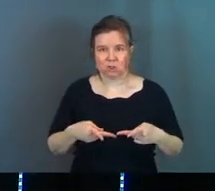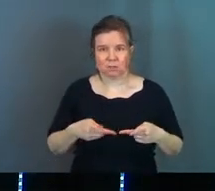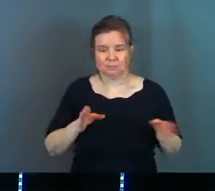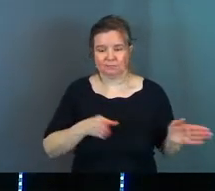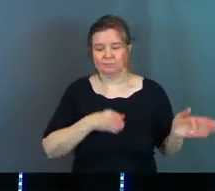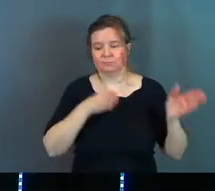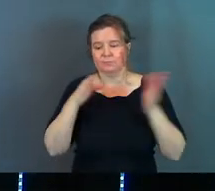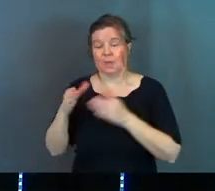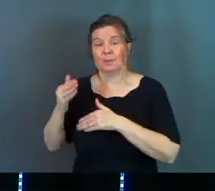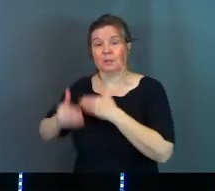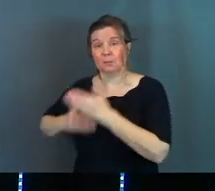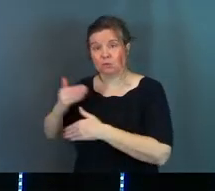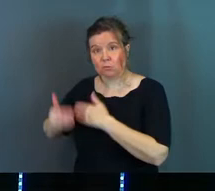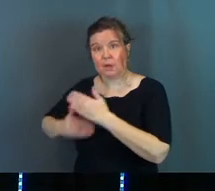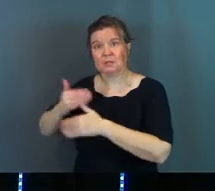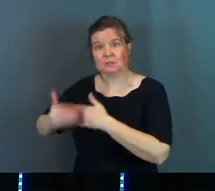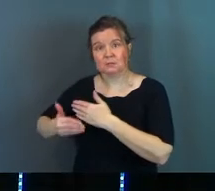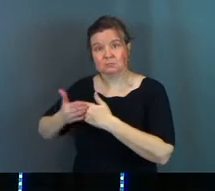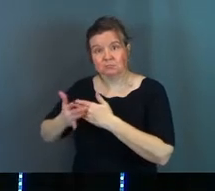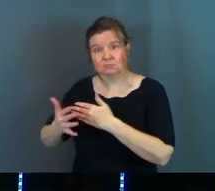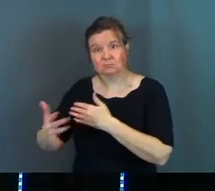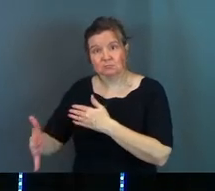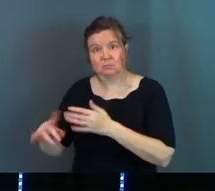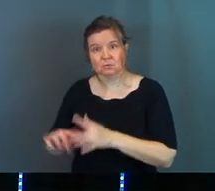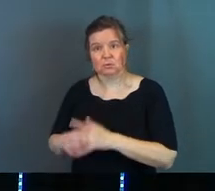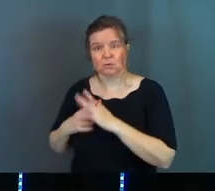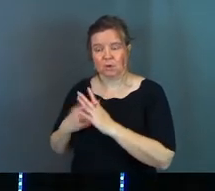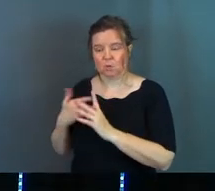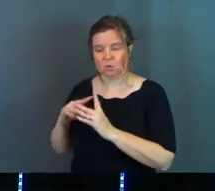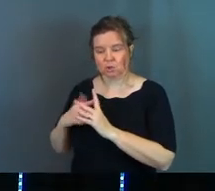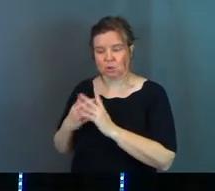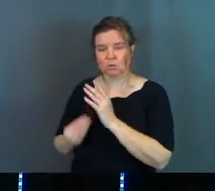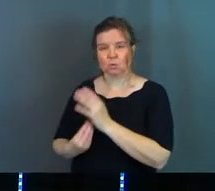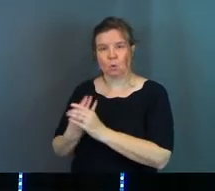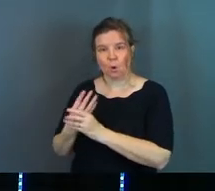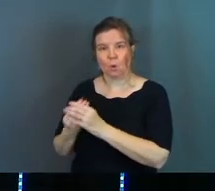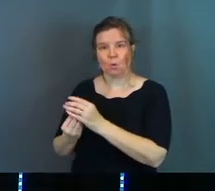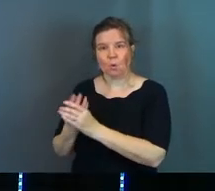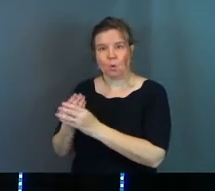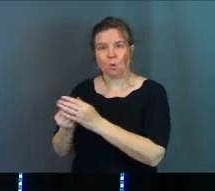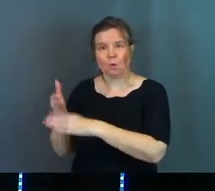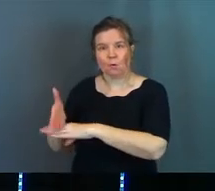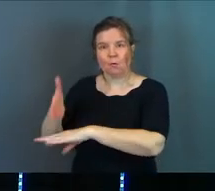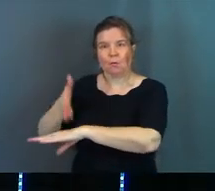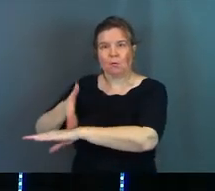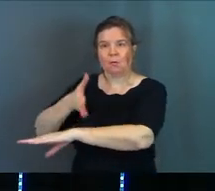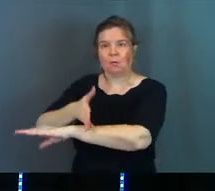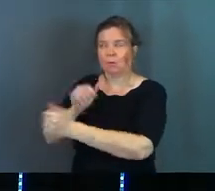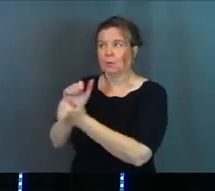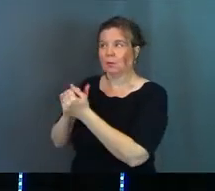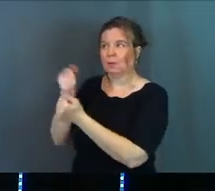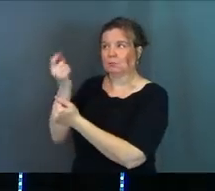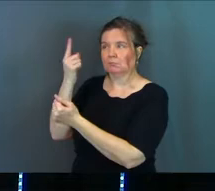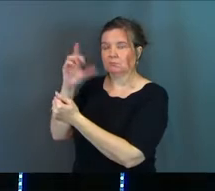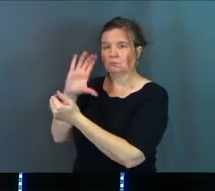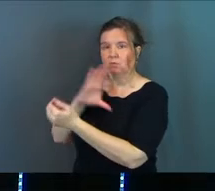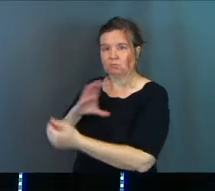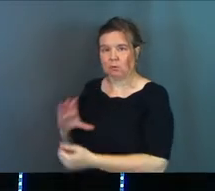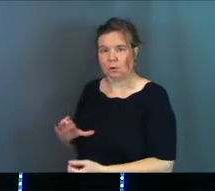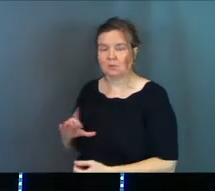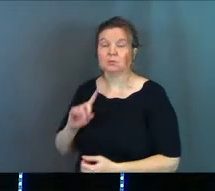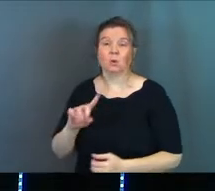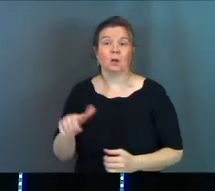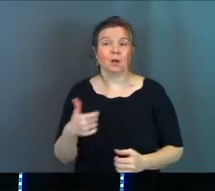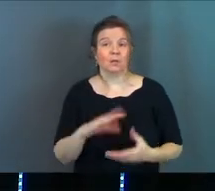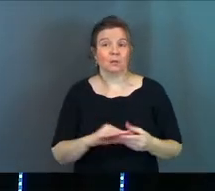then the progressive sanctification process starts where we start to grow in Christ. So here's another illustration.